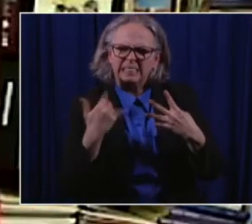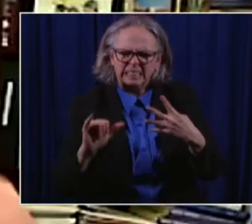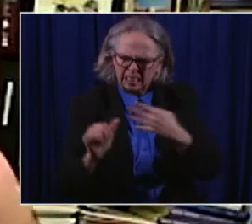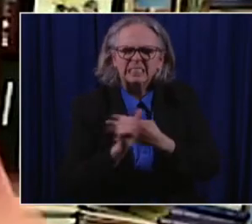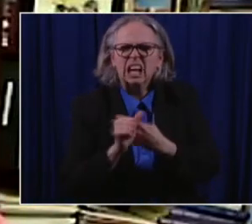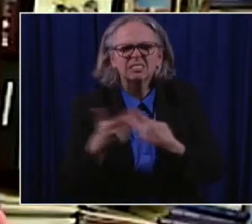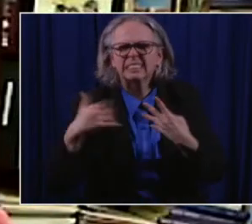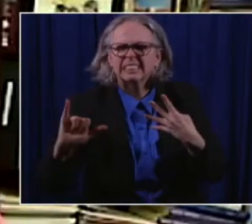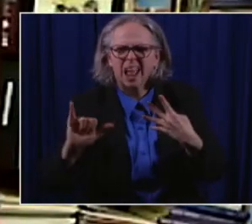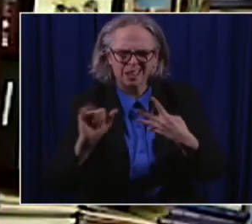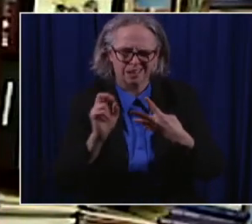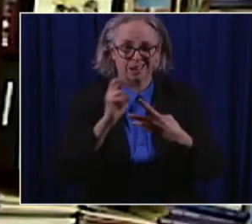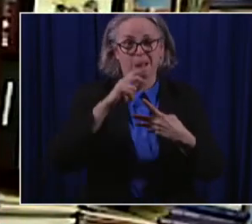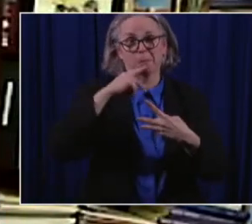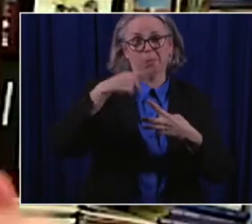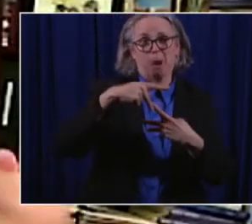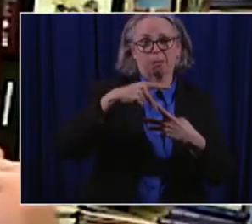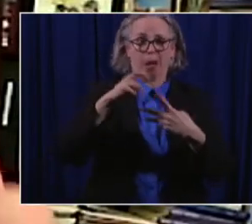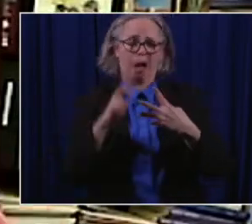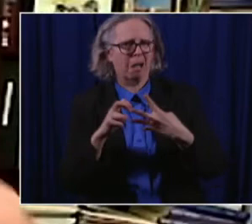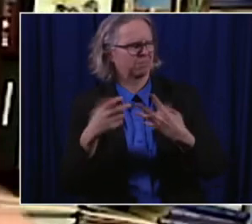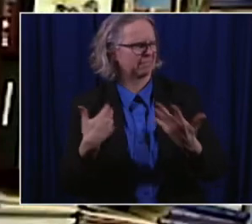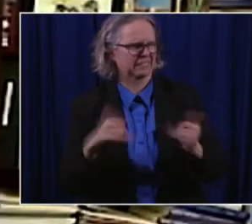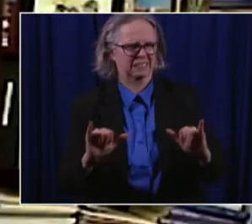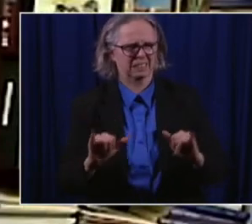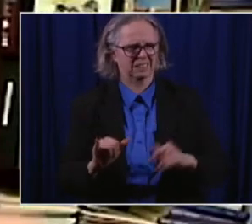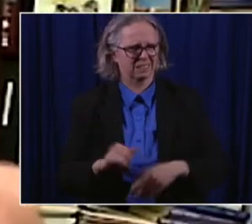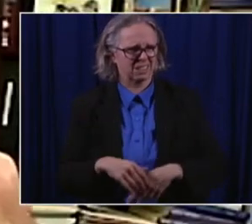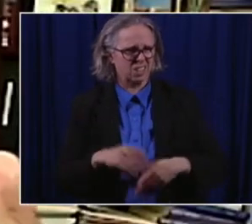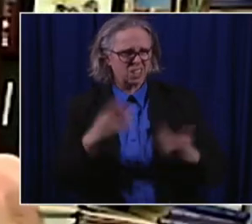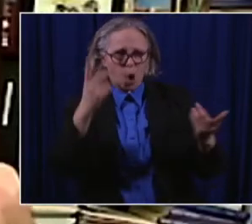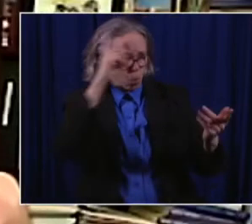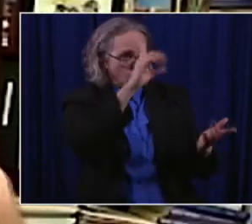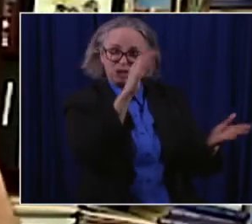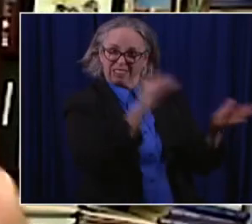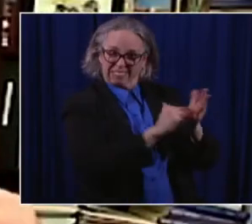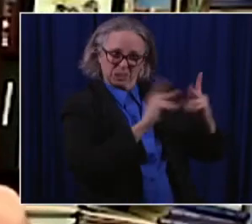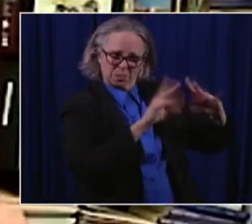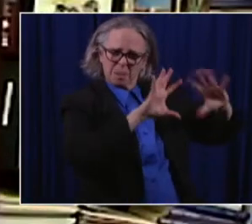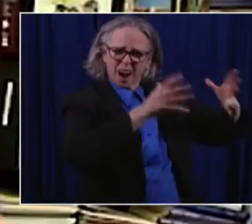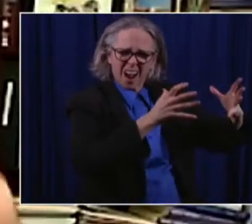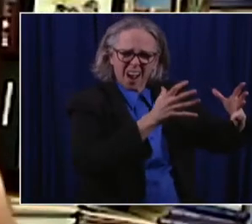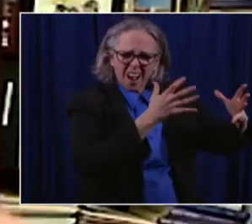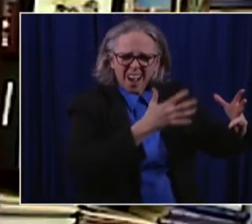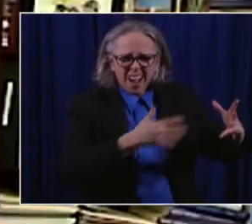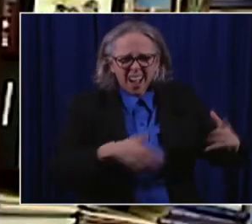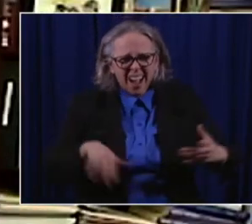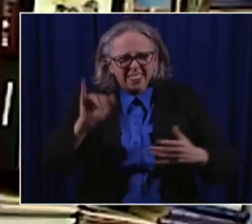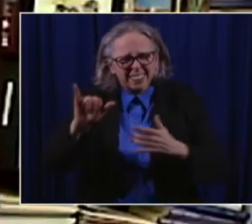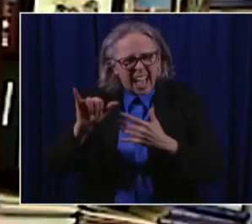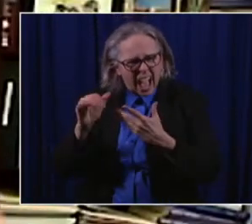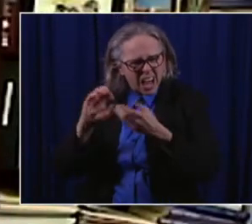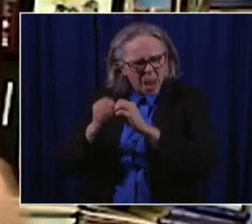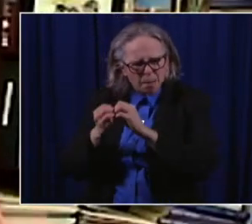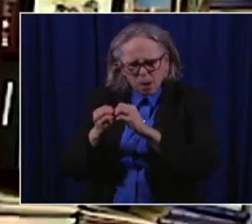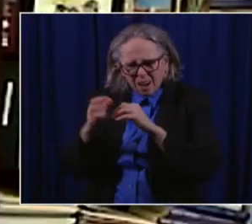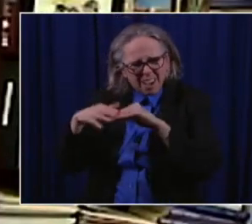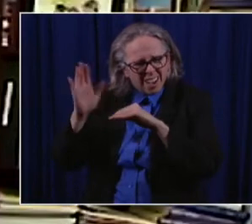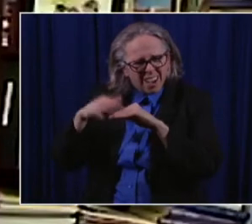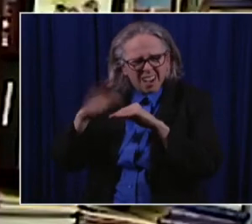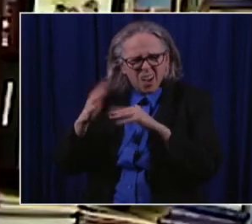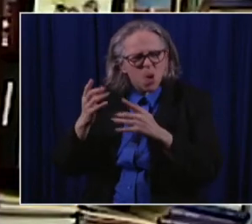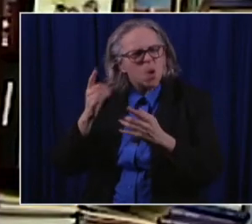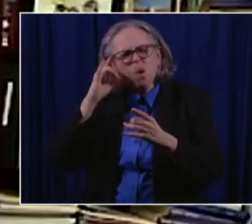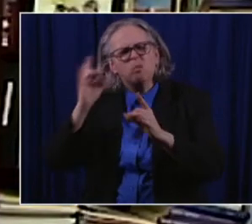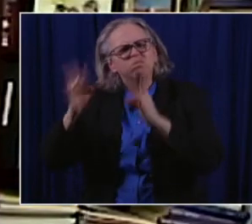of cases per 100,000 people being 6 times the definition of high incidence, 6 times higher than